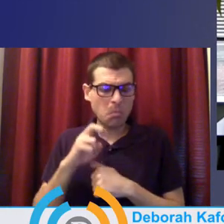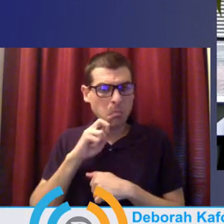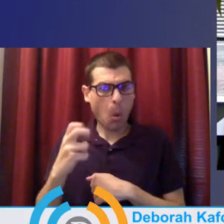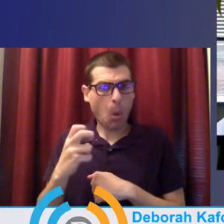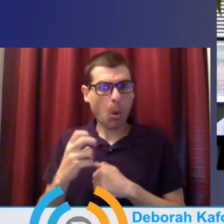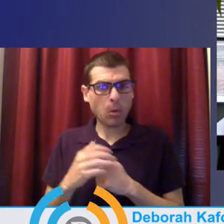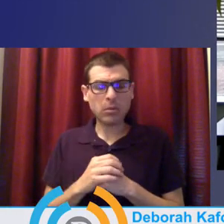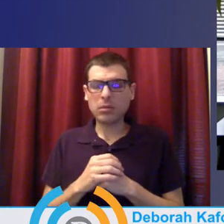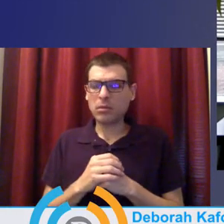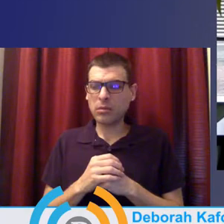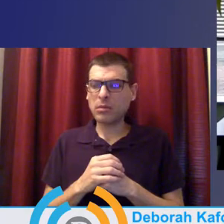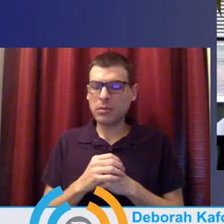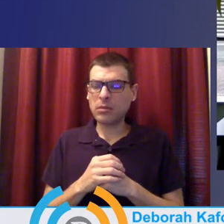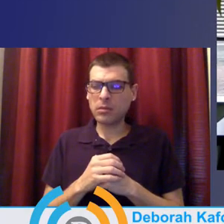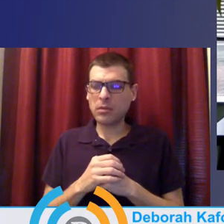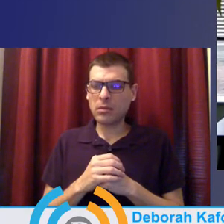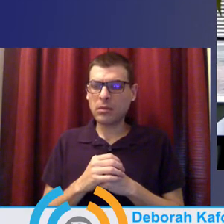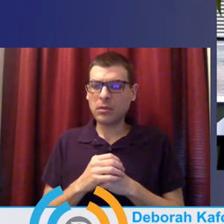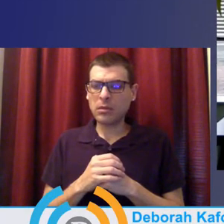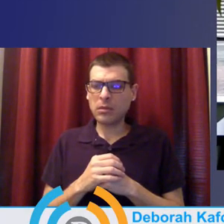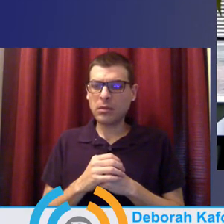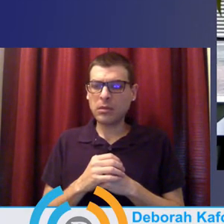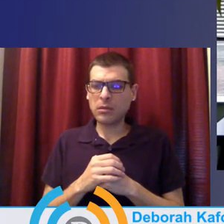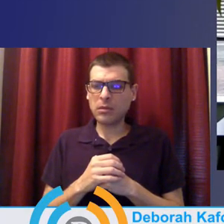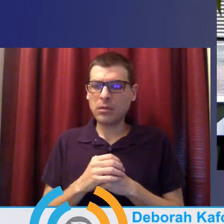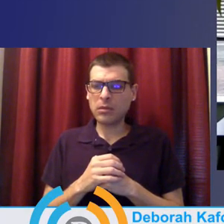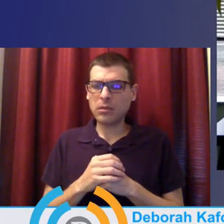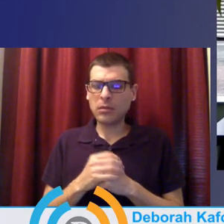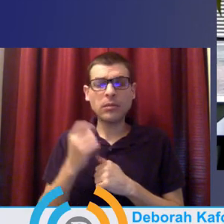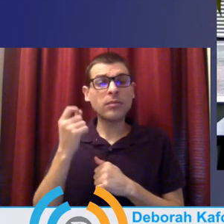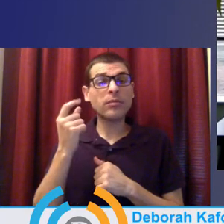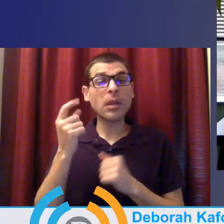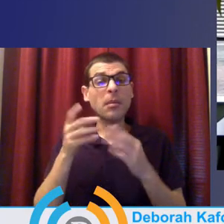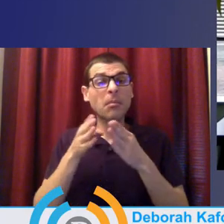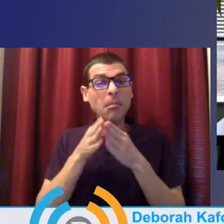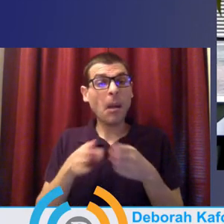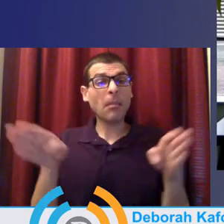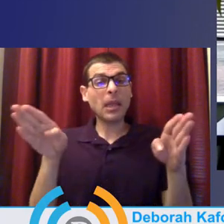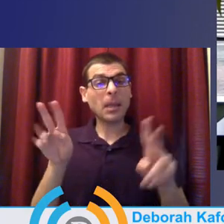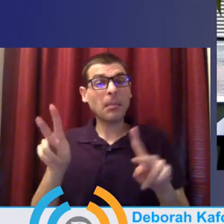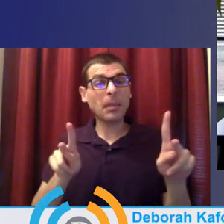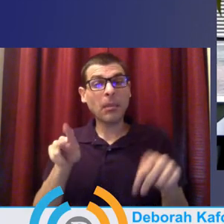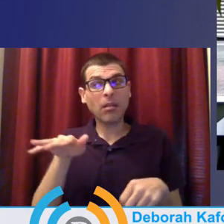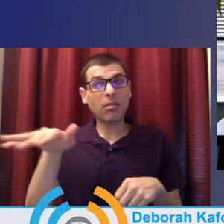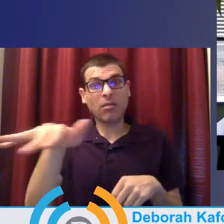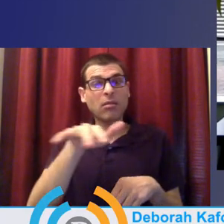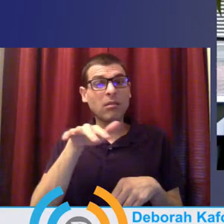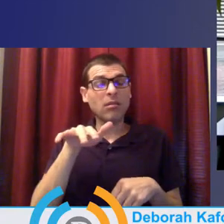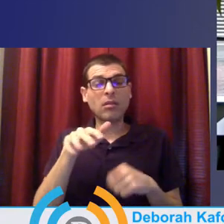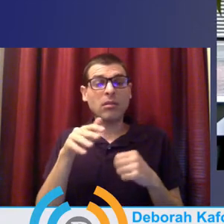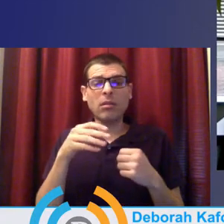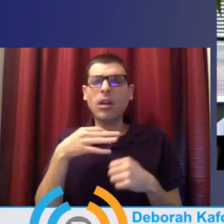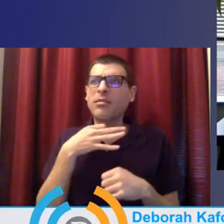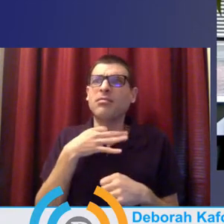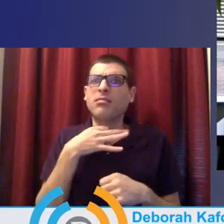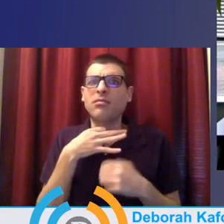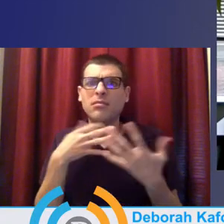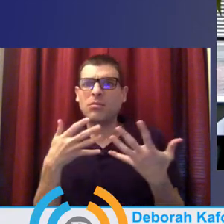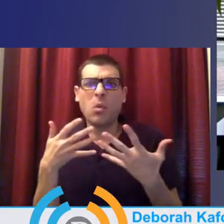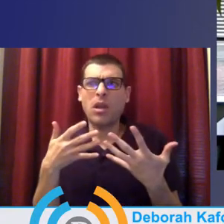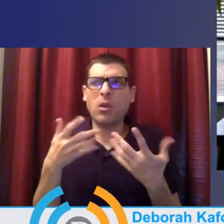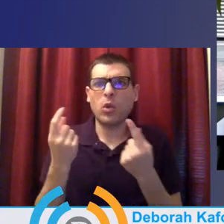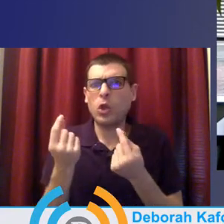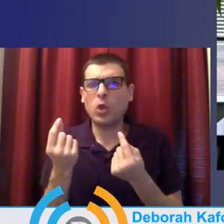And the public deserves to have answers. They deserve to be able to find a place where they can go on the